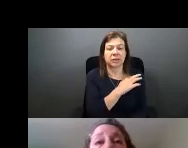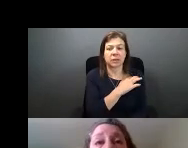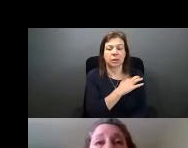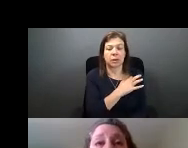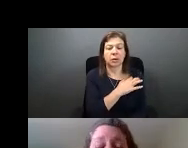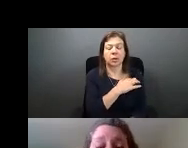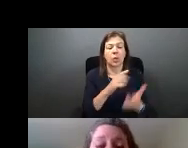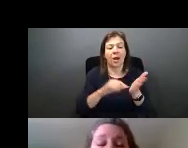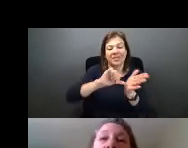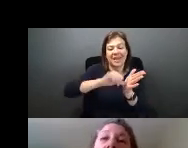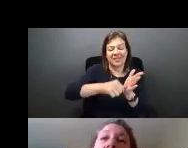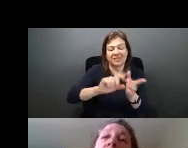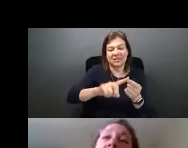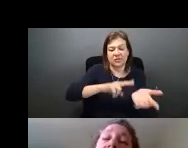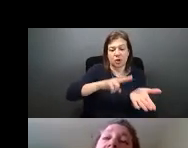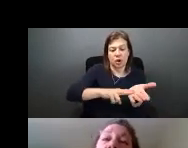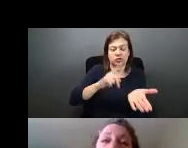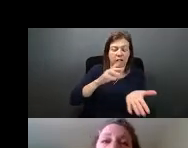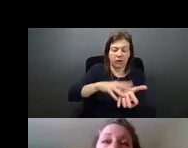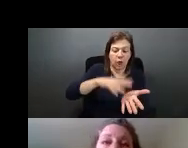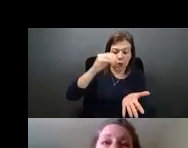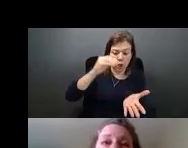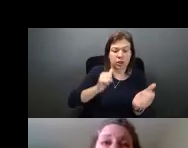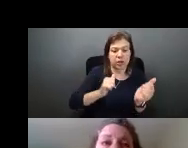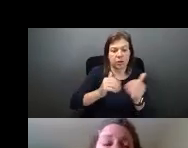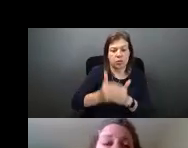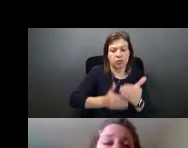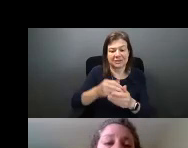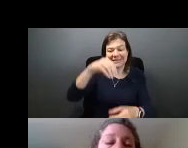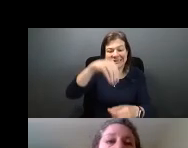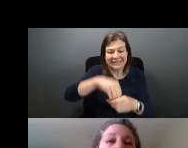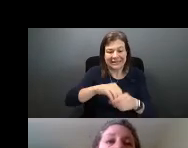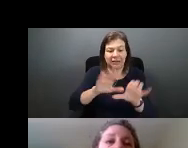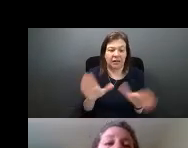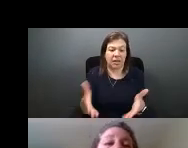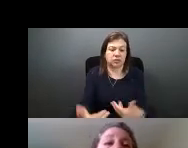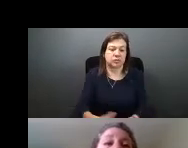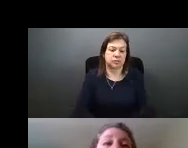the contract to be on the learning process in the classroom.